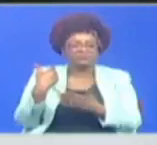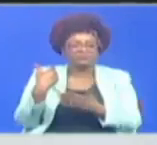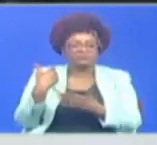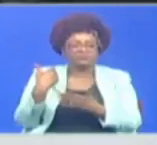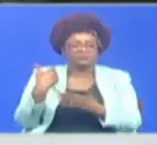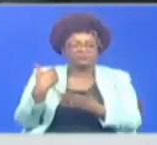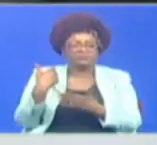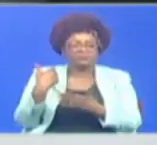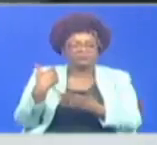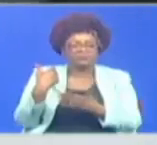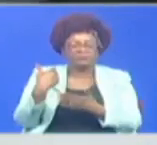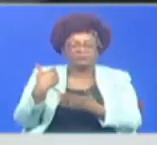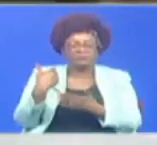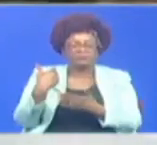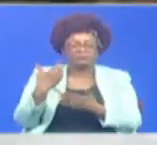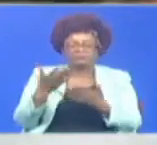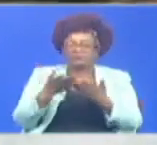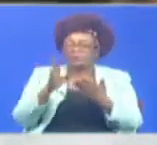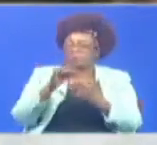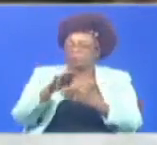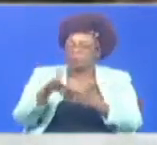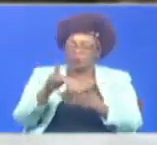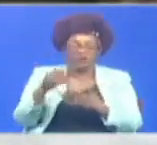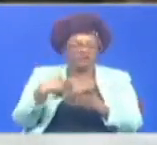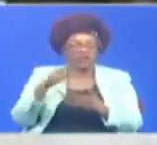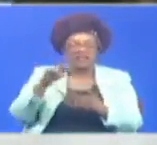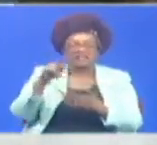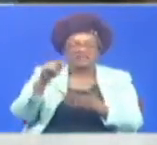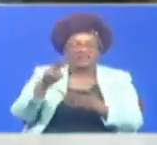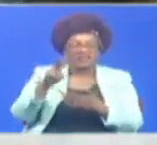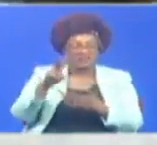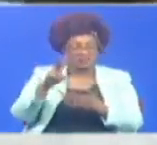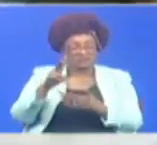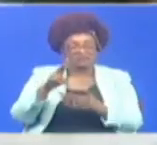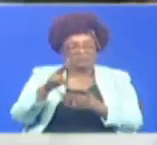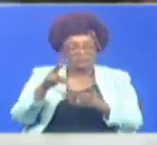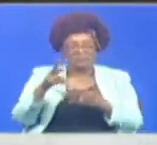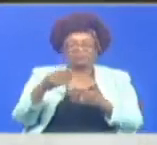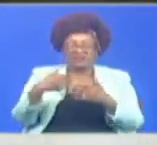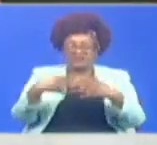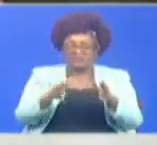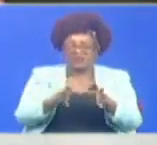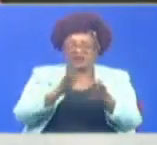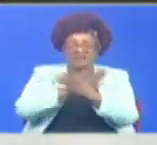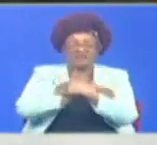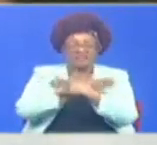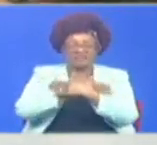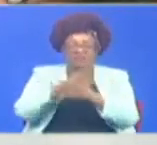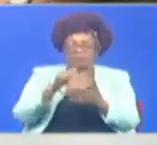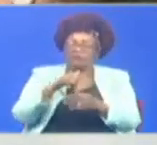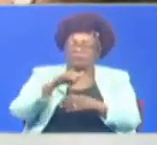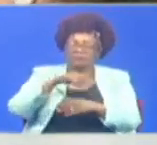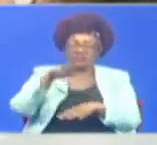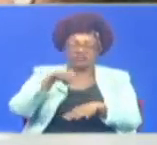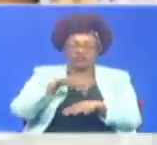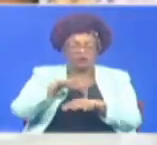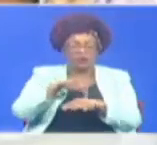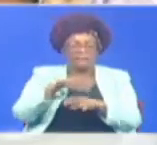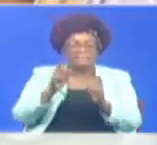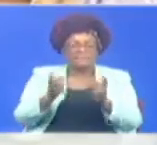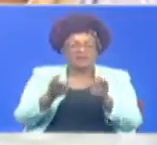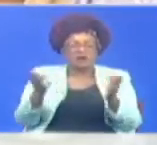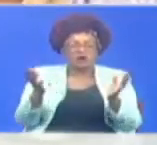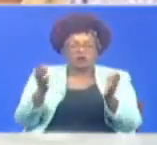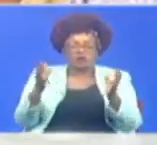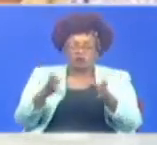A somber mood engulfed the homestead of NTV's Raphael Nzioki as family, friends and colleagues from Nation Media Group gathered at his